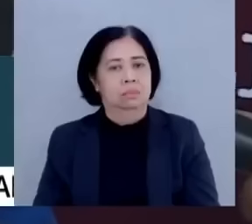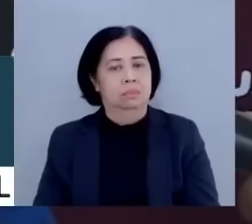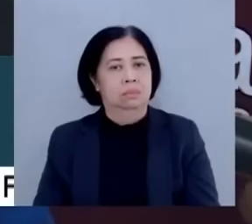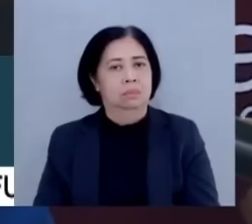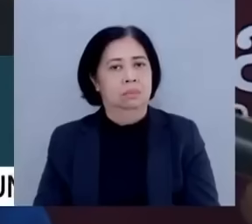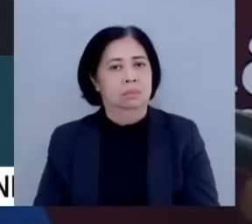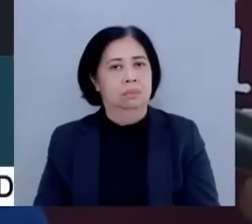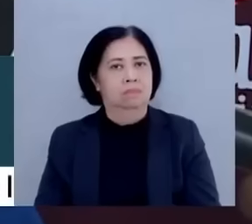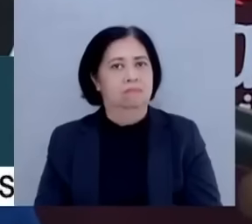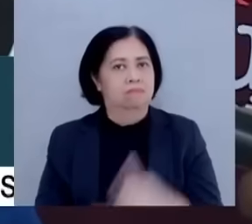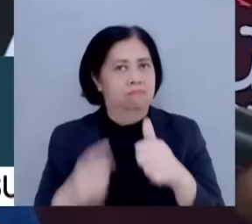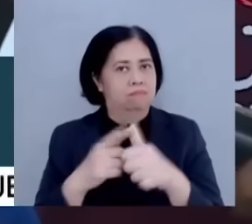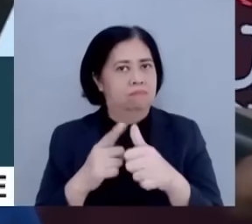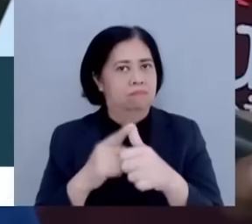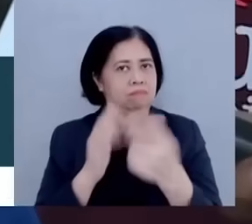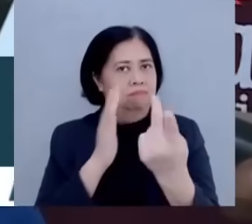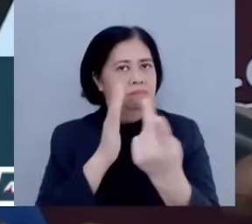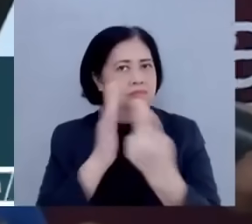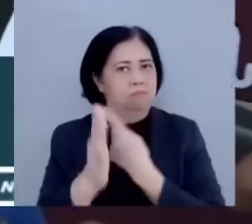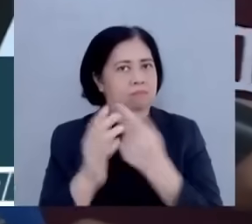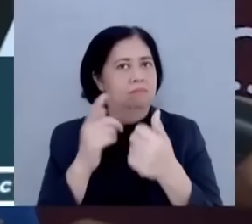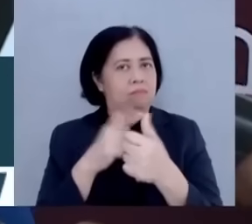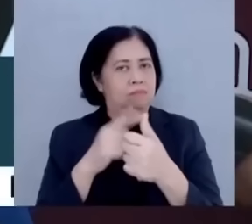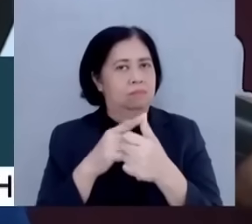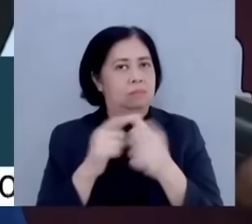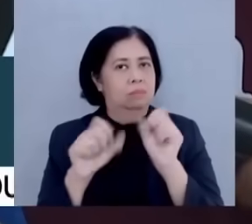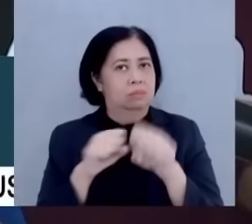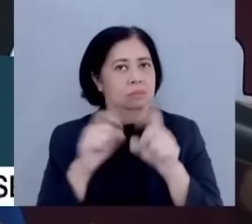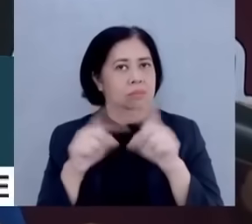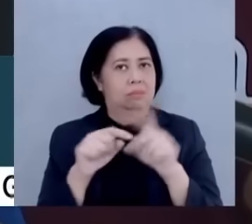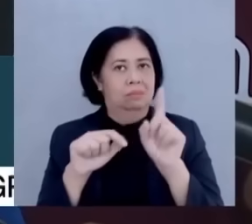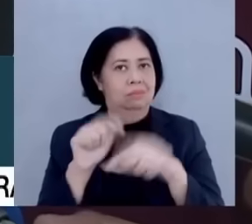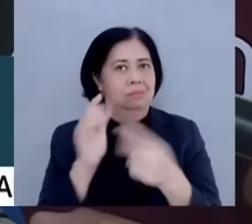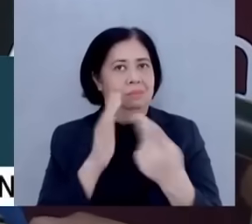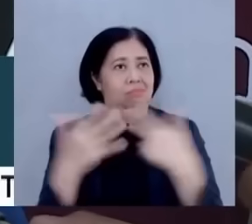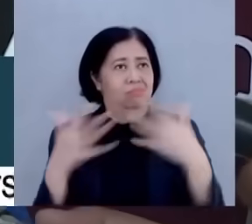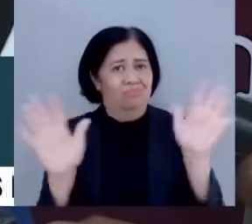They have to kill me first. So now they can't kill me anymore.